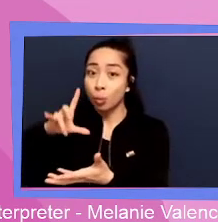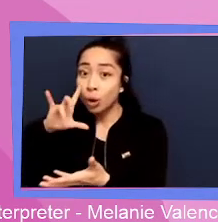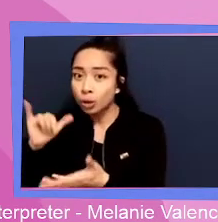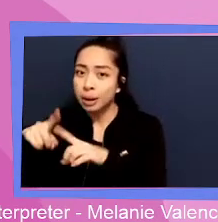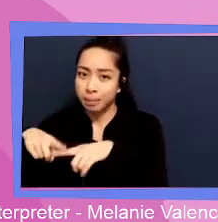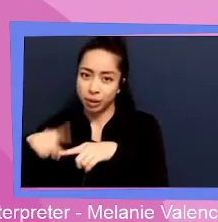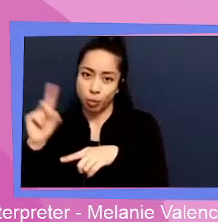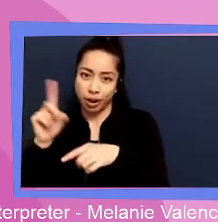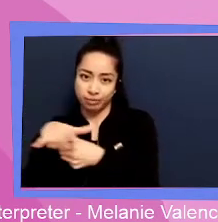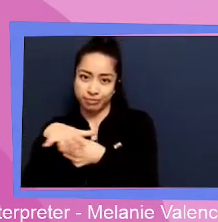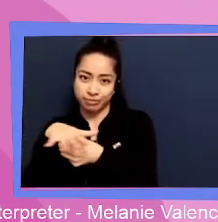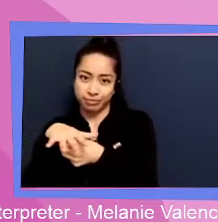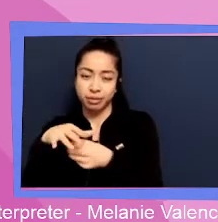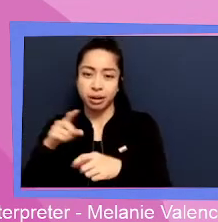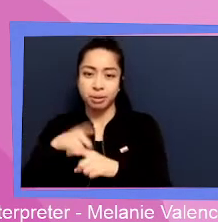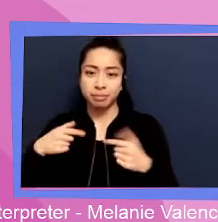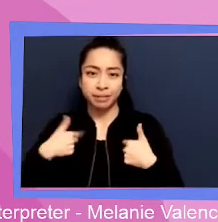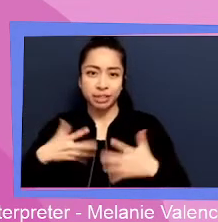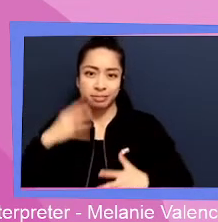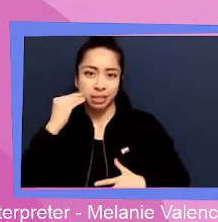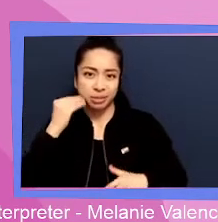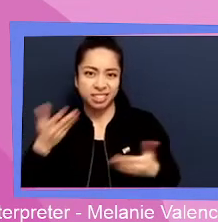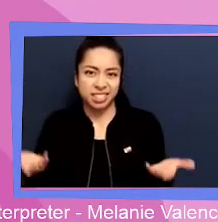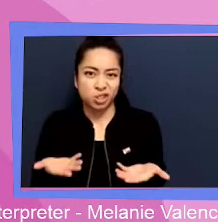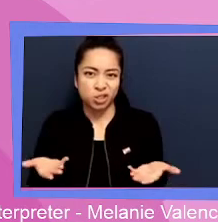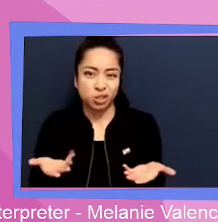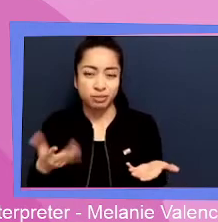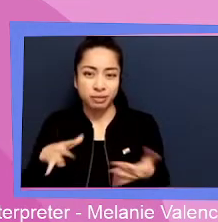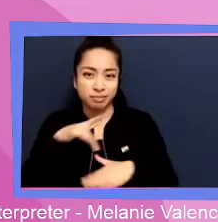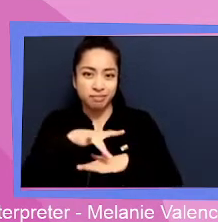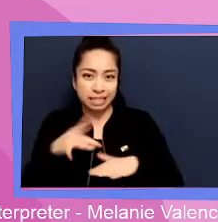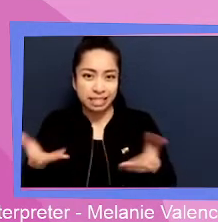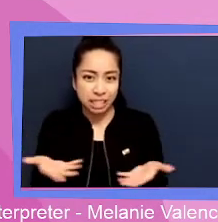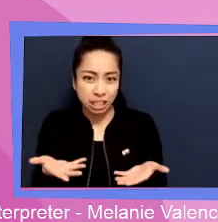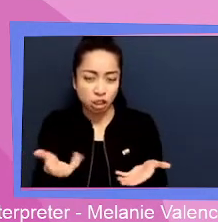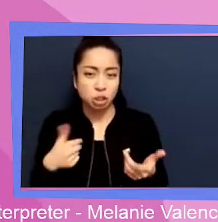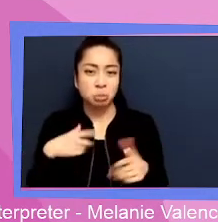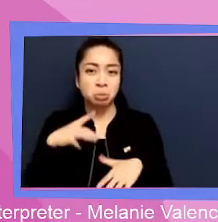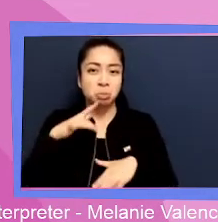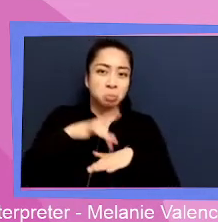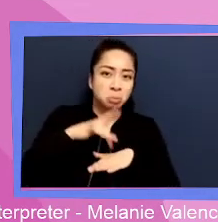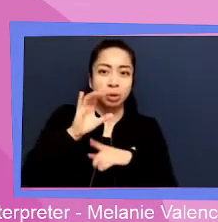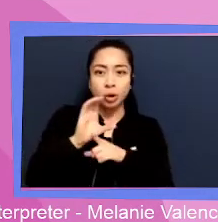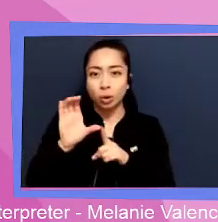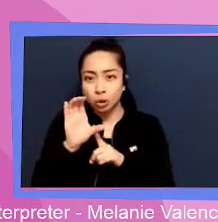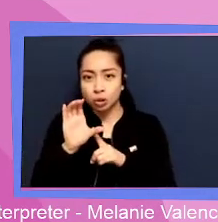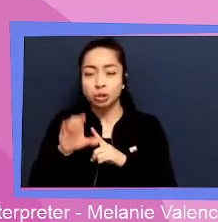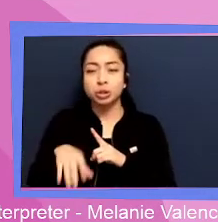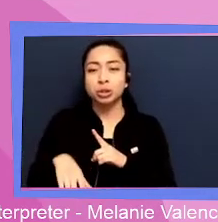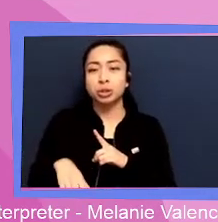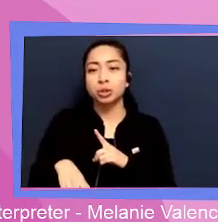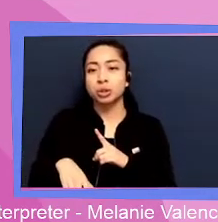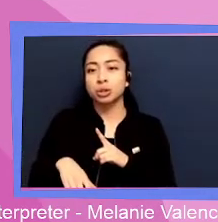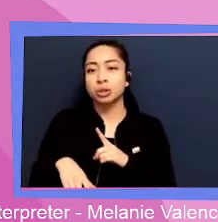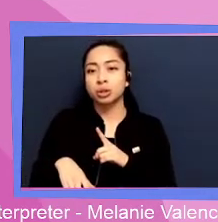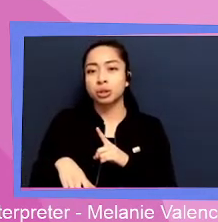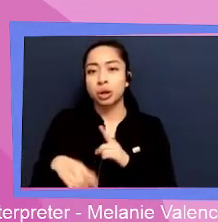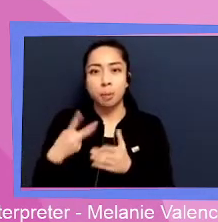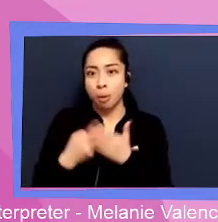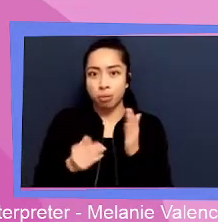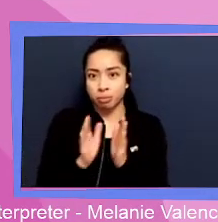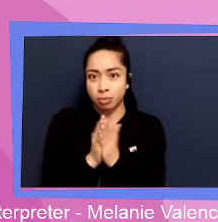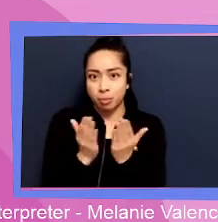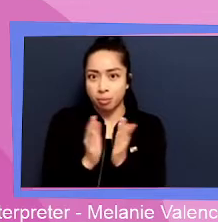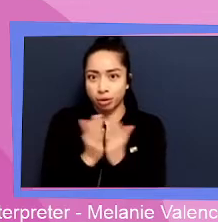with the roller derby league here and the sort of, I guess, the culture of it a little bit more. And both of my books are set sort of